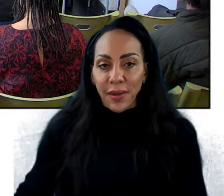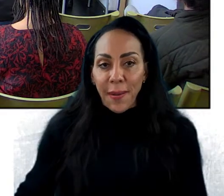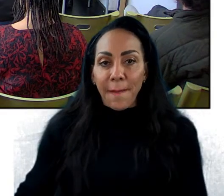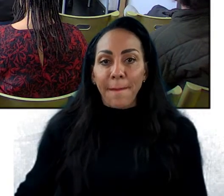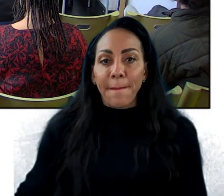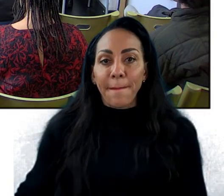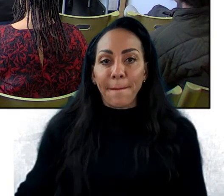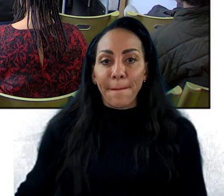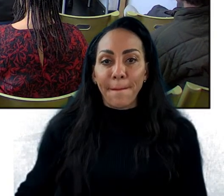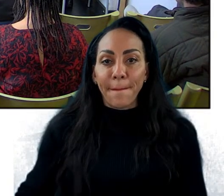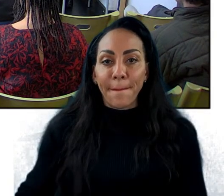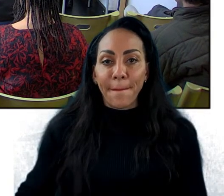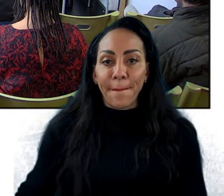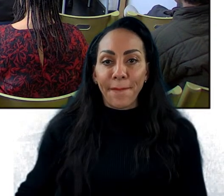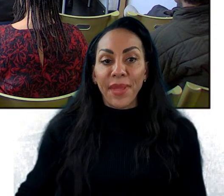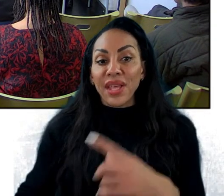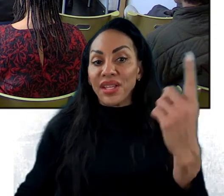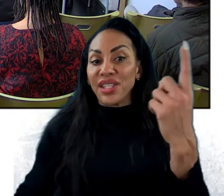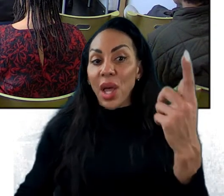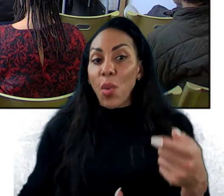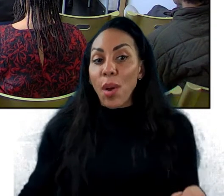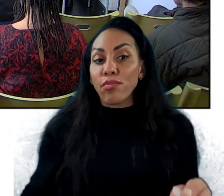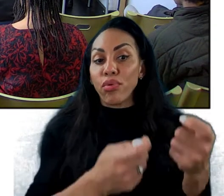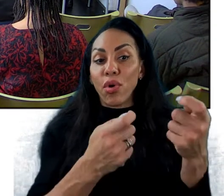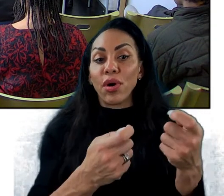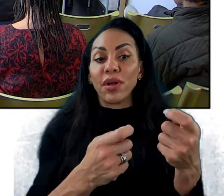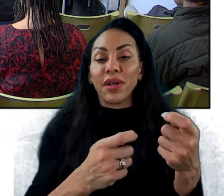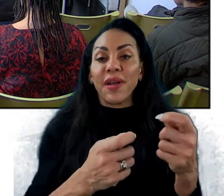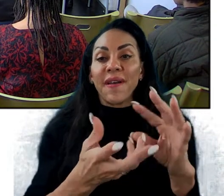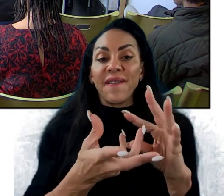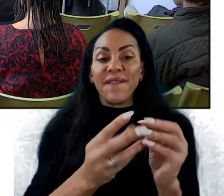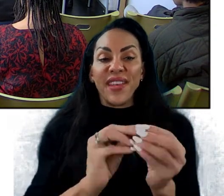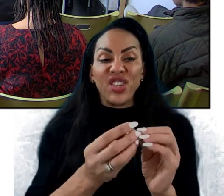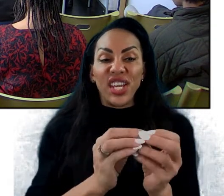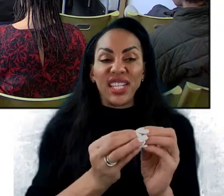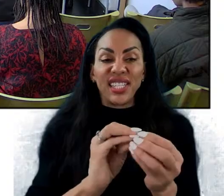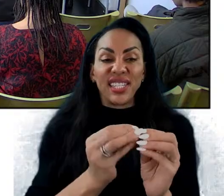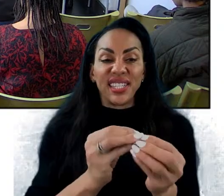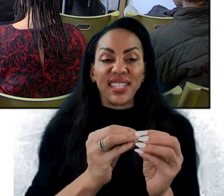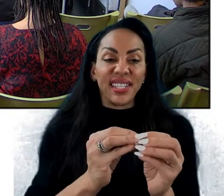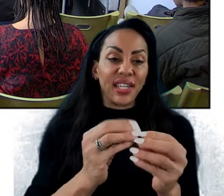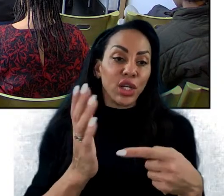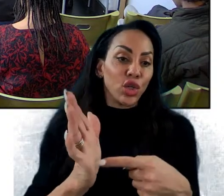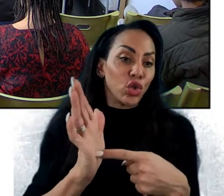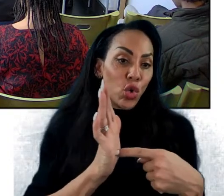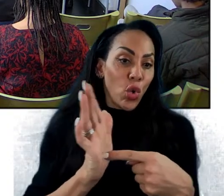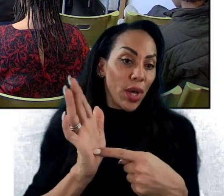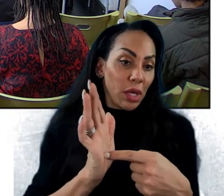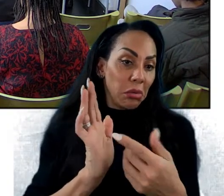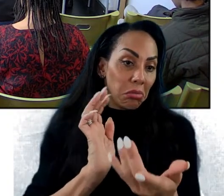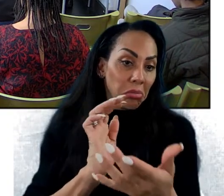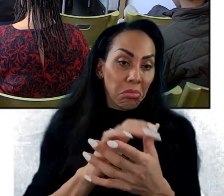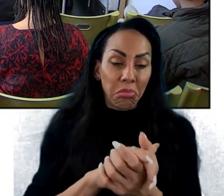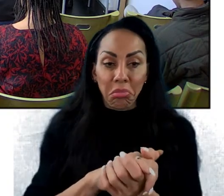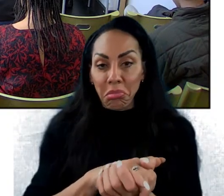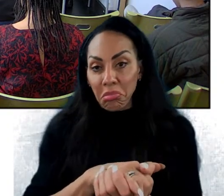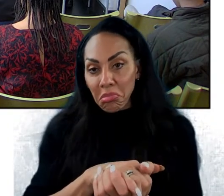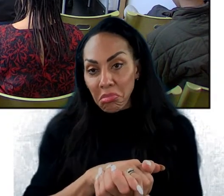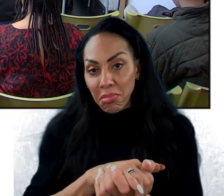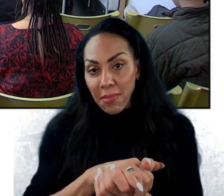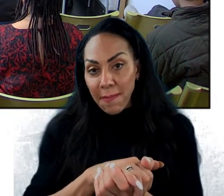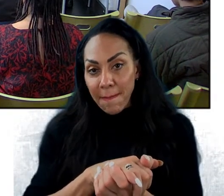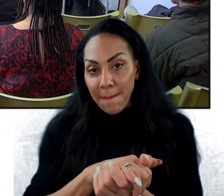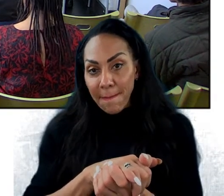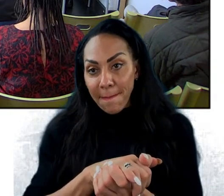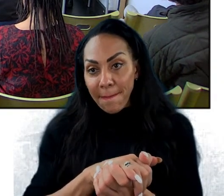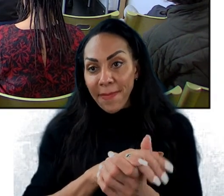But does Giz refer to it as a fidget toy now, or how does he talk about it? That is a very good